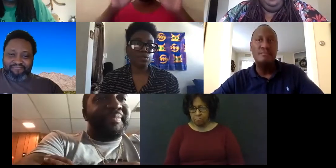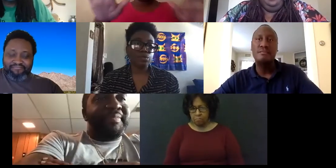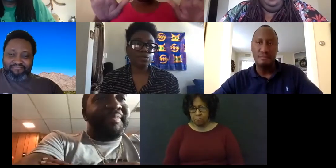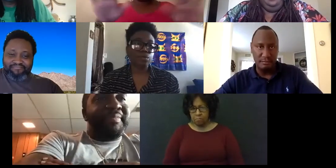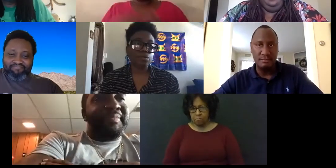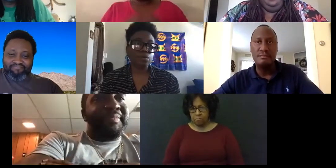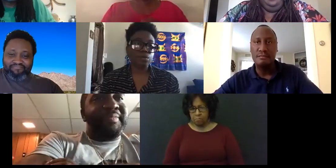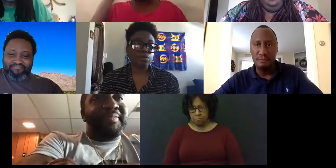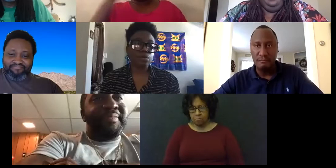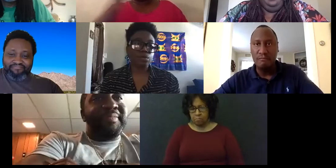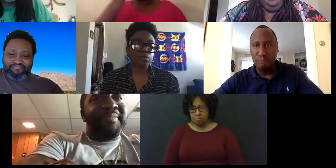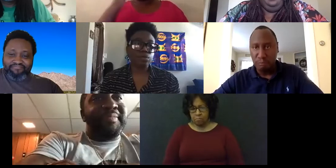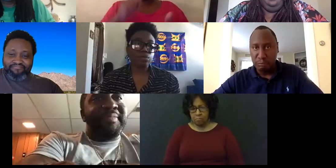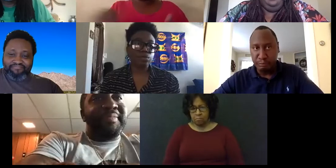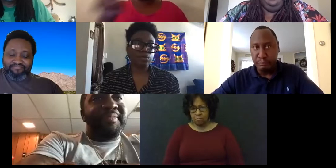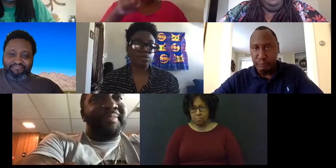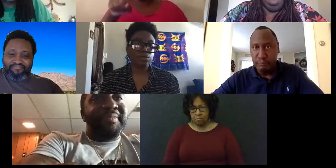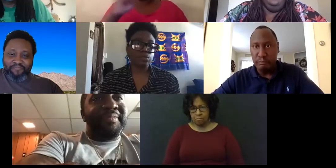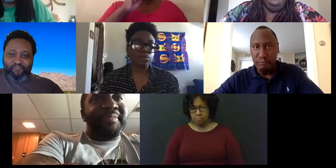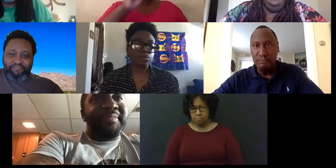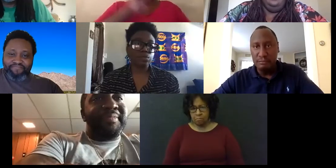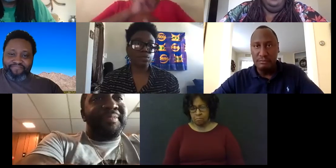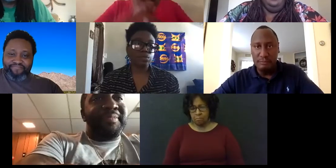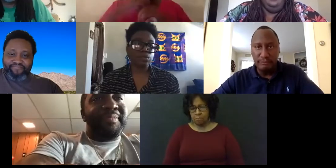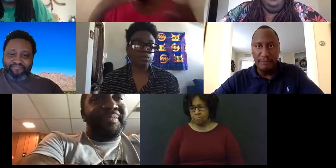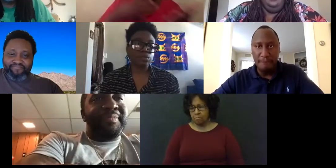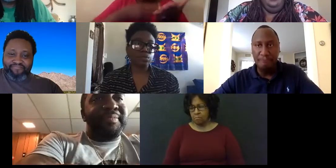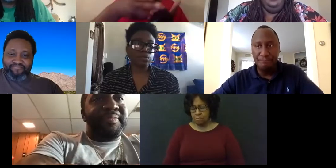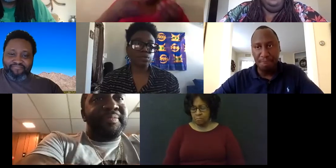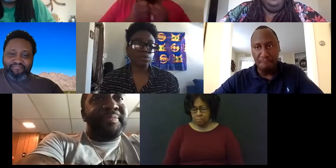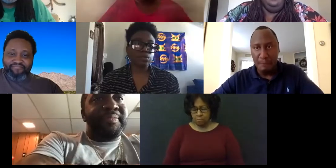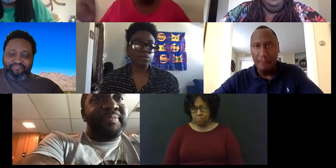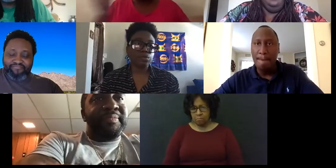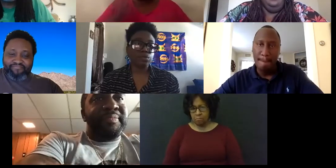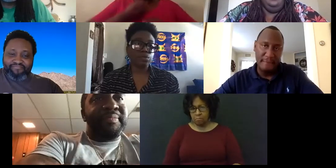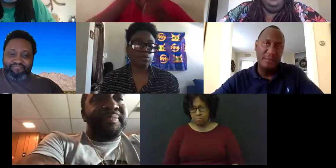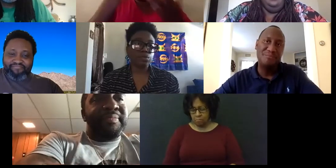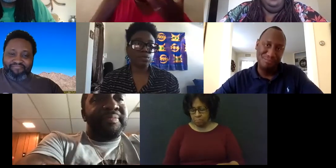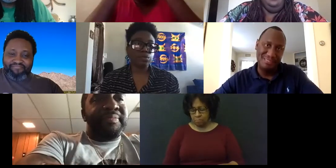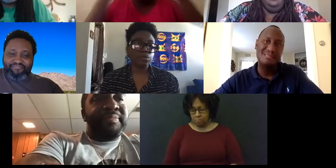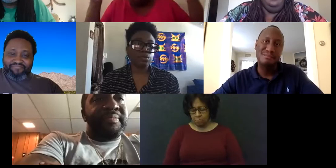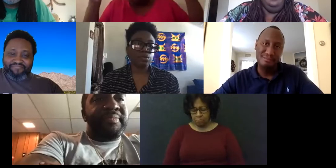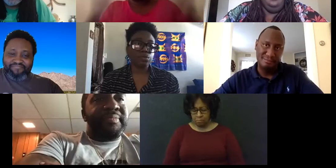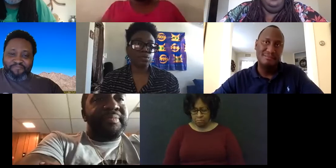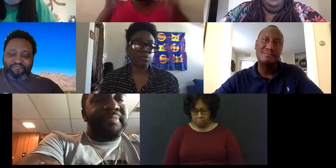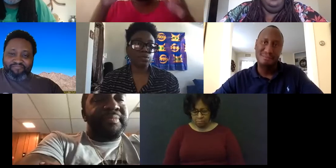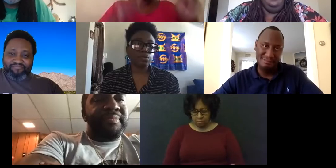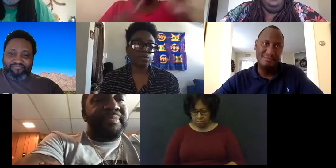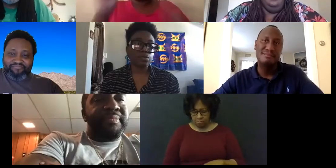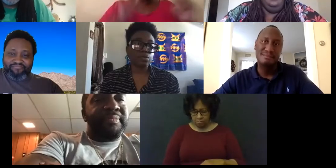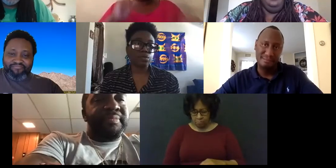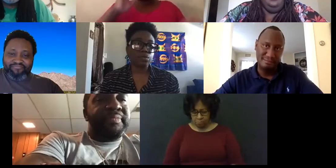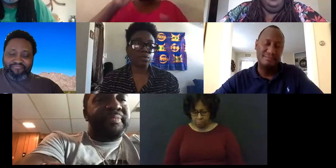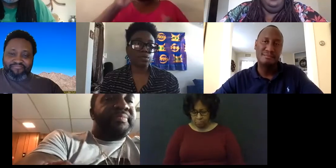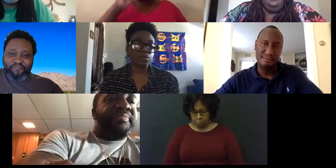mean, it was real. It was open. So many people have really chimed in and